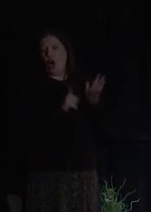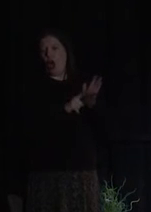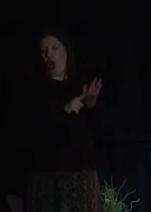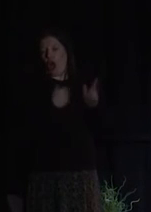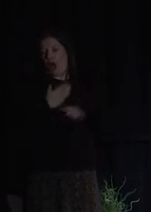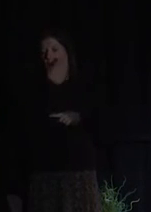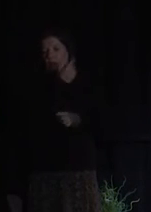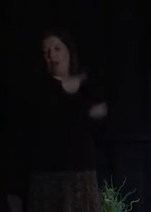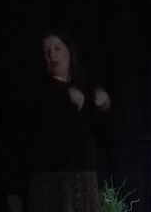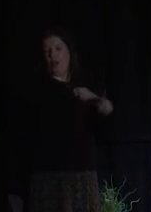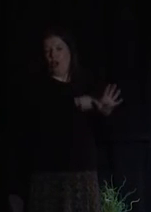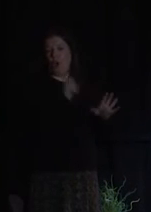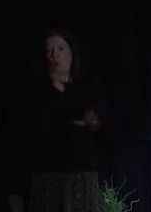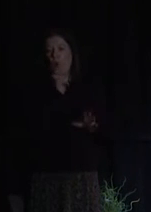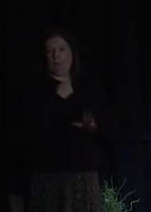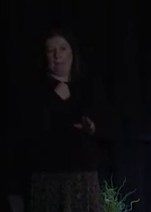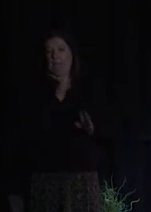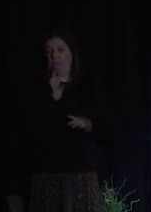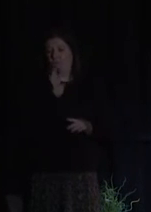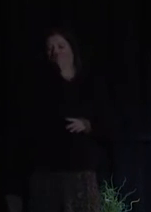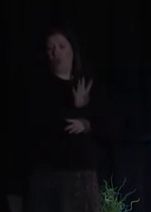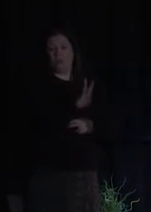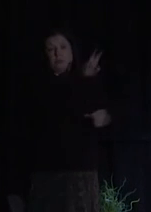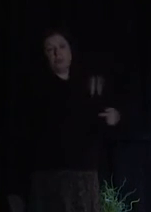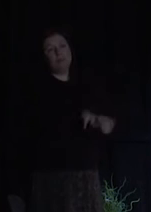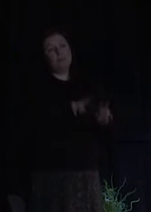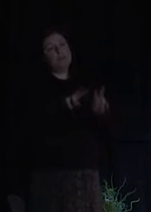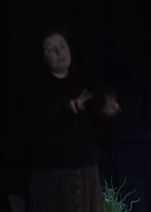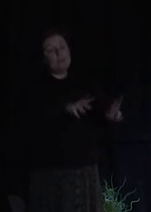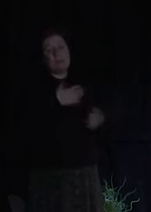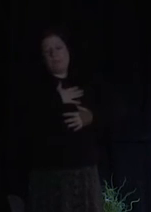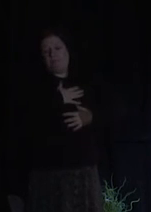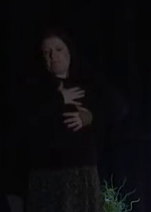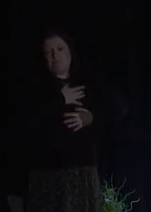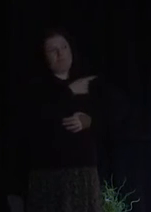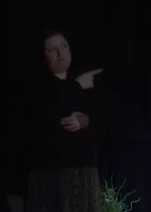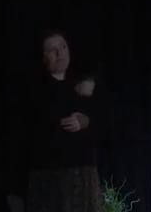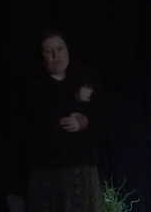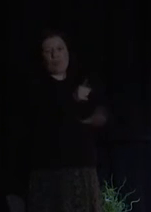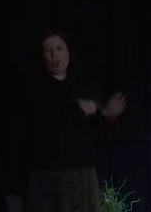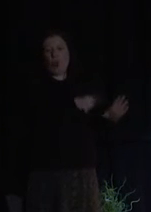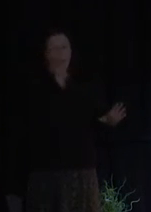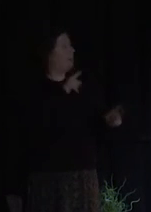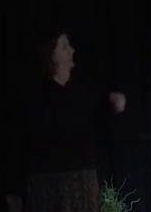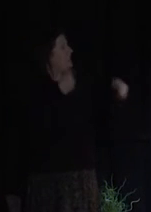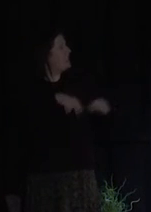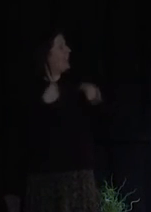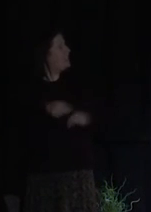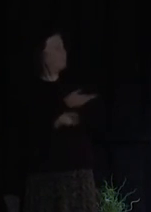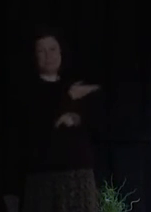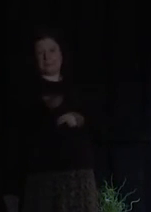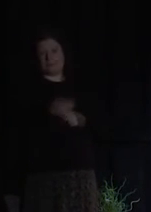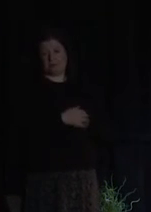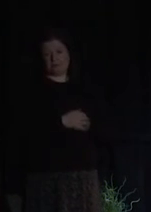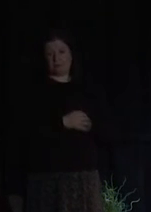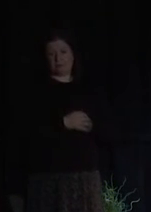women. I sat in the front row for this show and watched these brilliant young women dancing. And